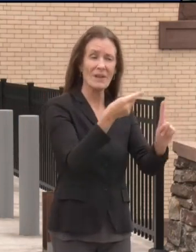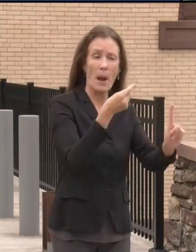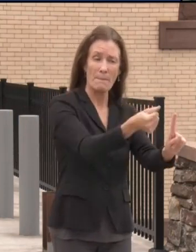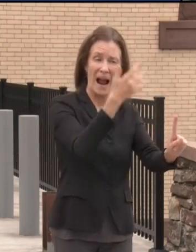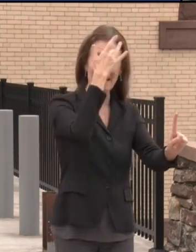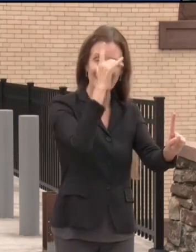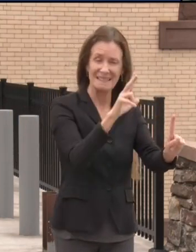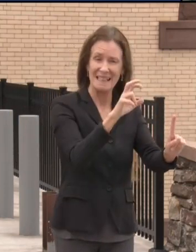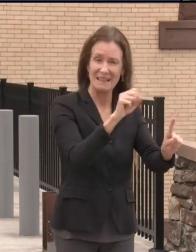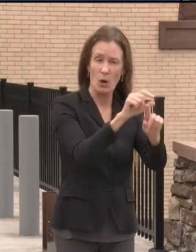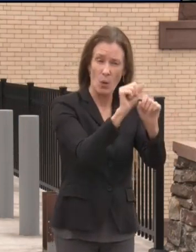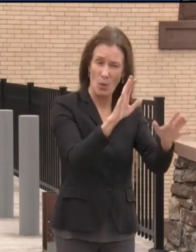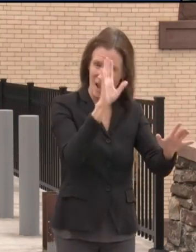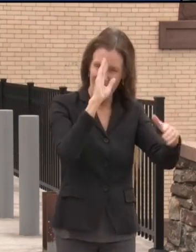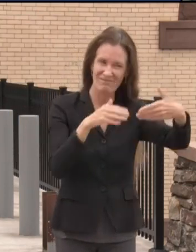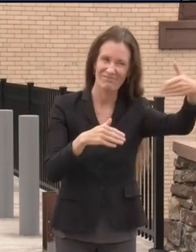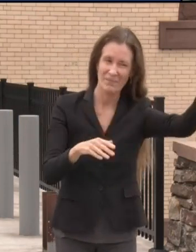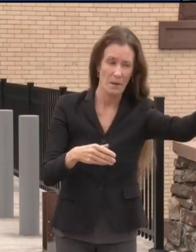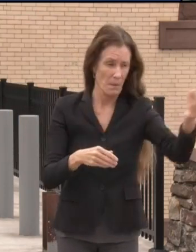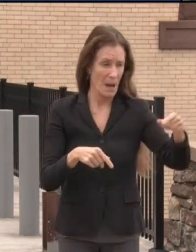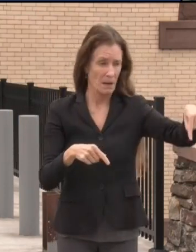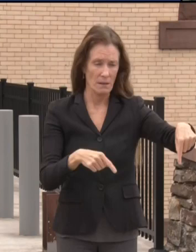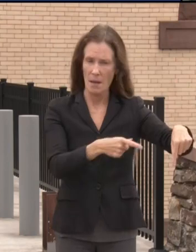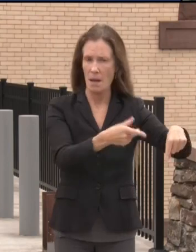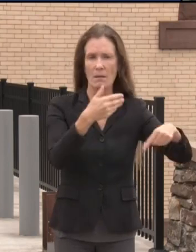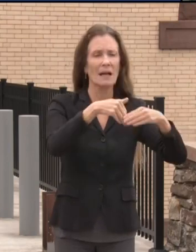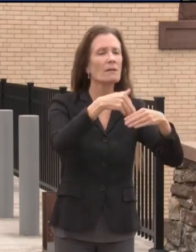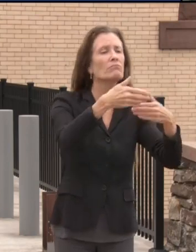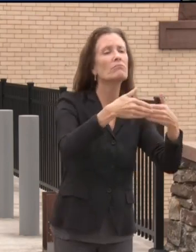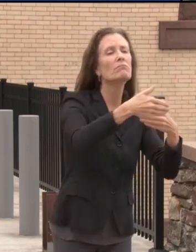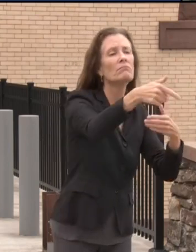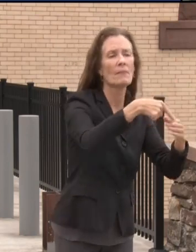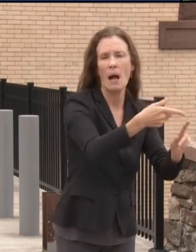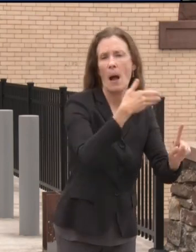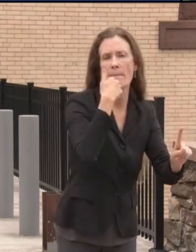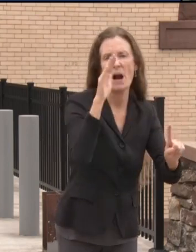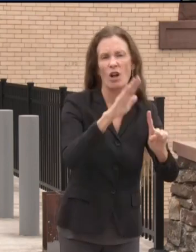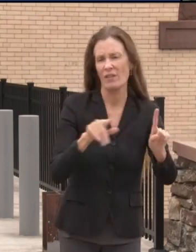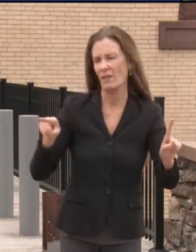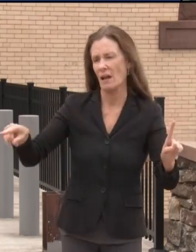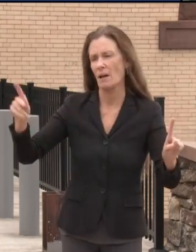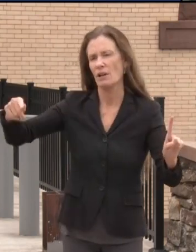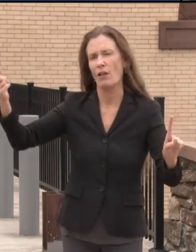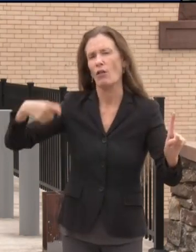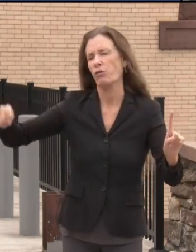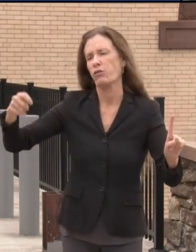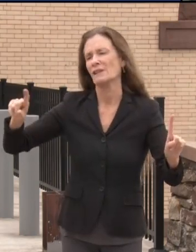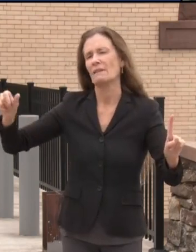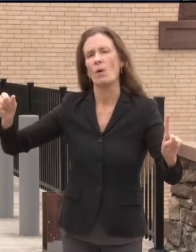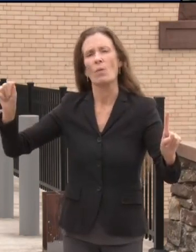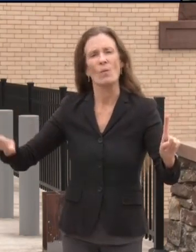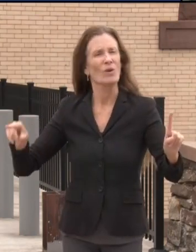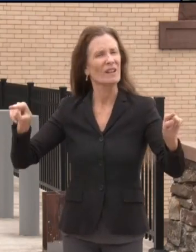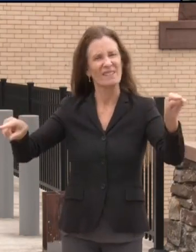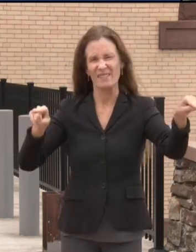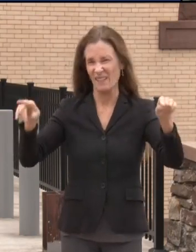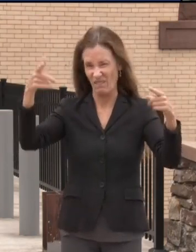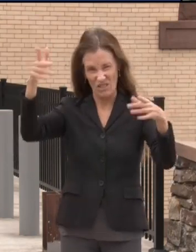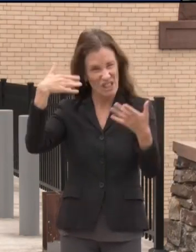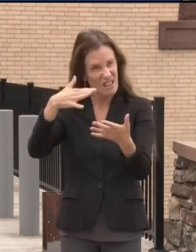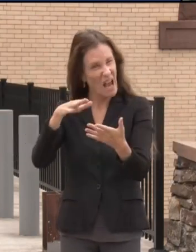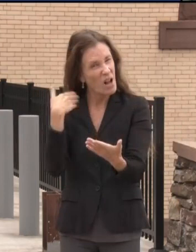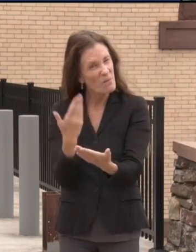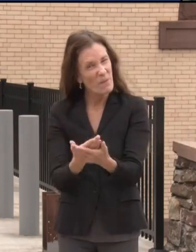Paid parental leave and sick leave provide stability and peace of mind to both businesses and working